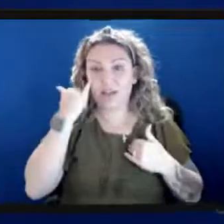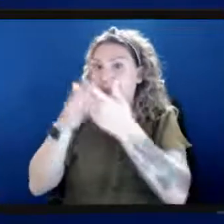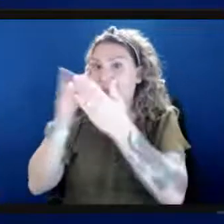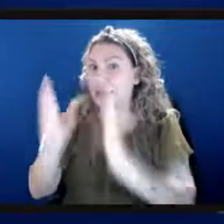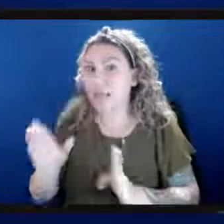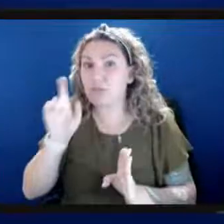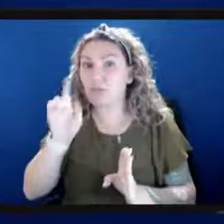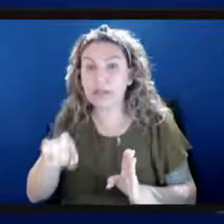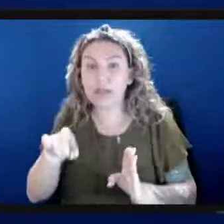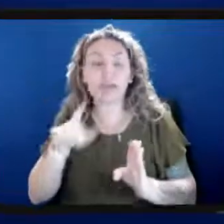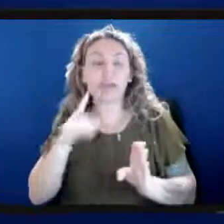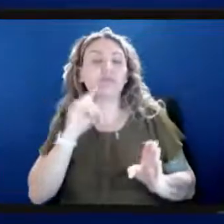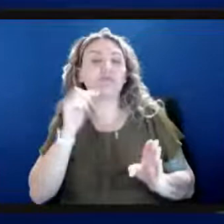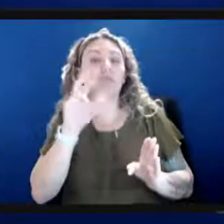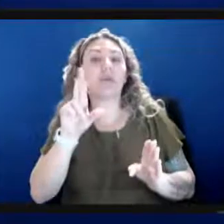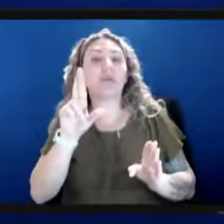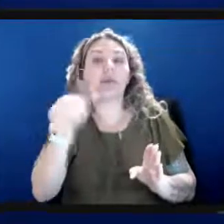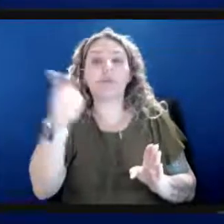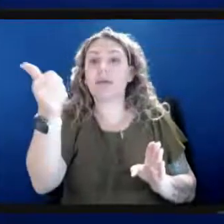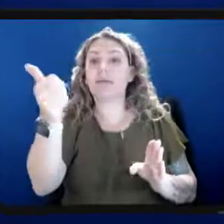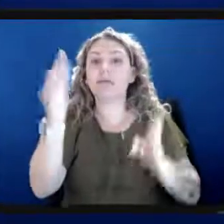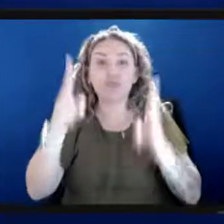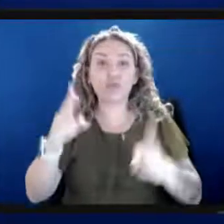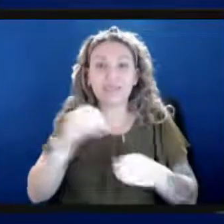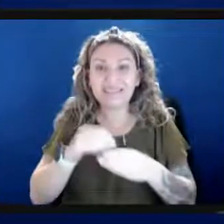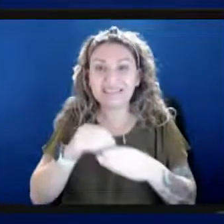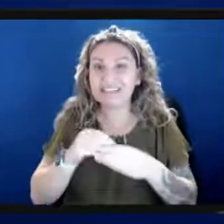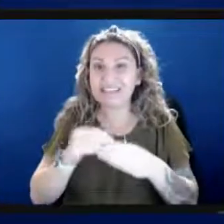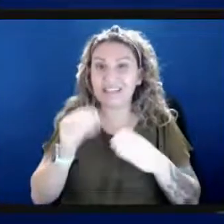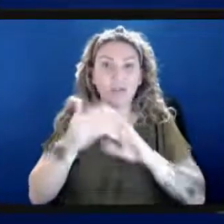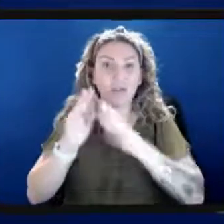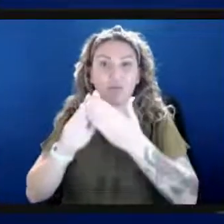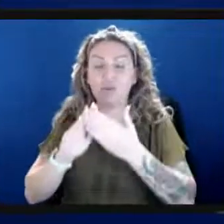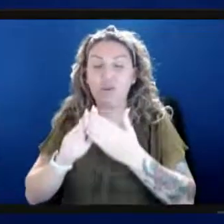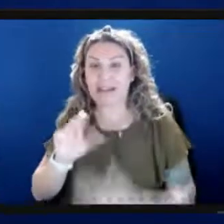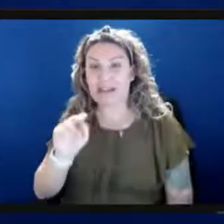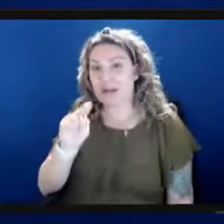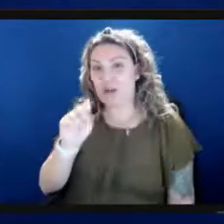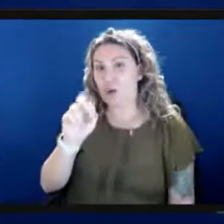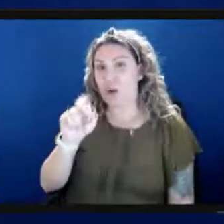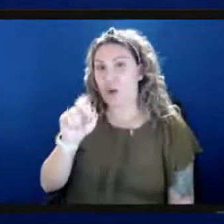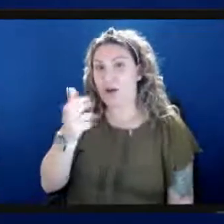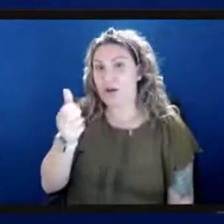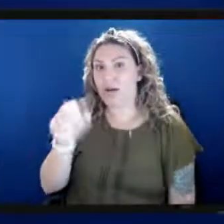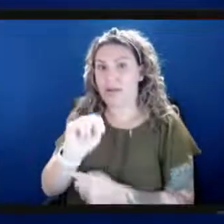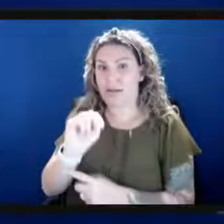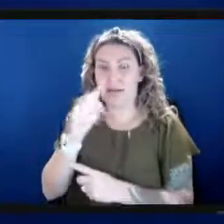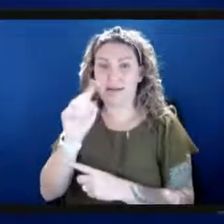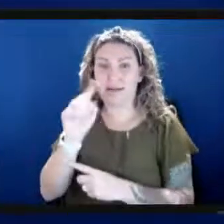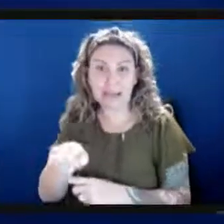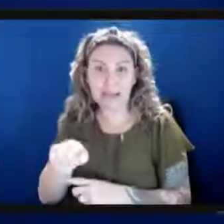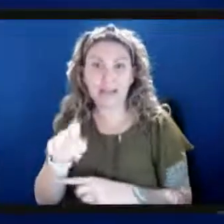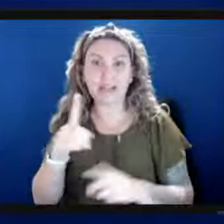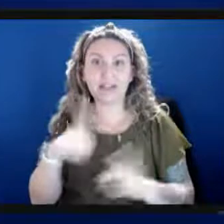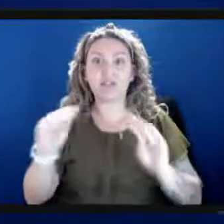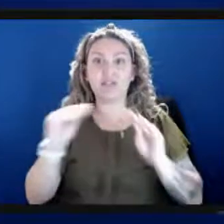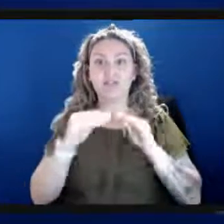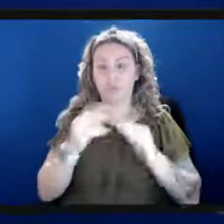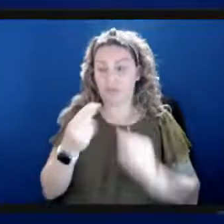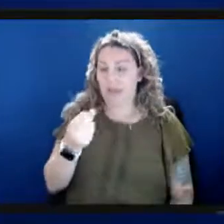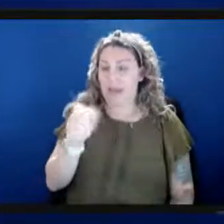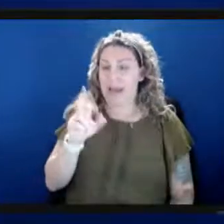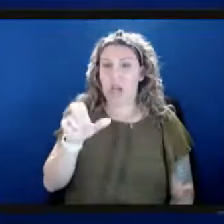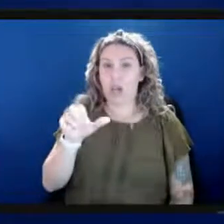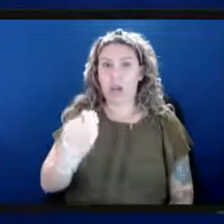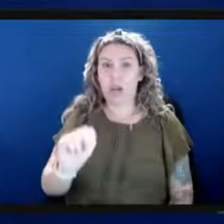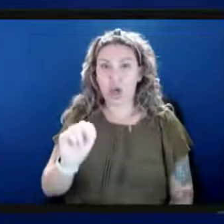in the community needs it, because it is life-saving at the end of the day. So from a more heroin-based practice, we